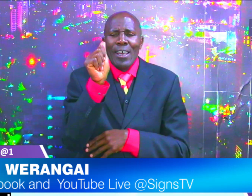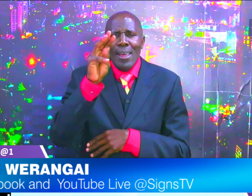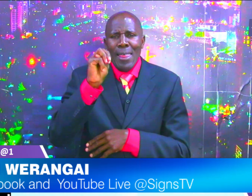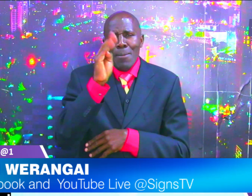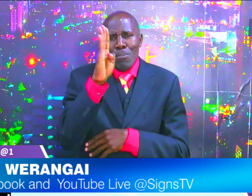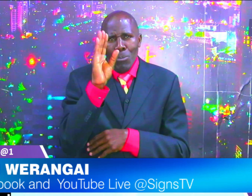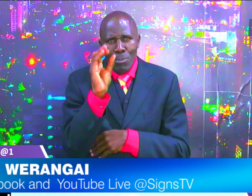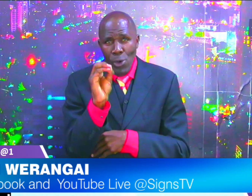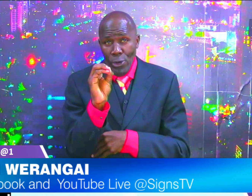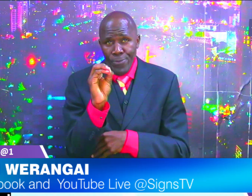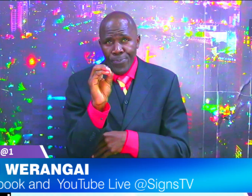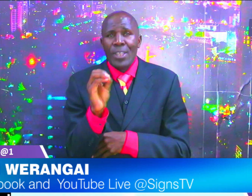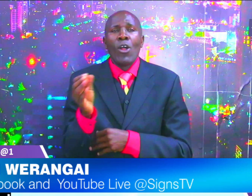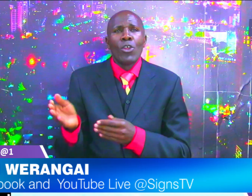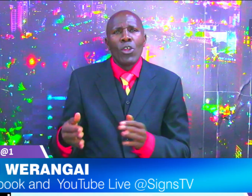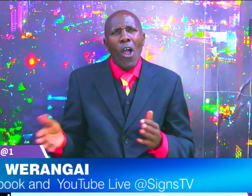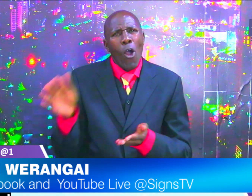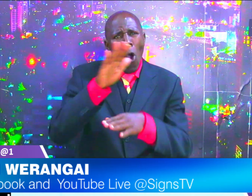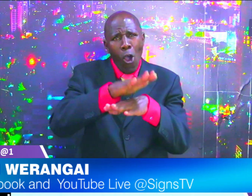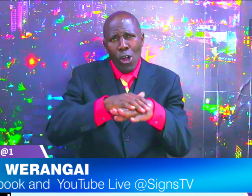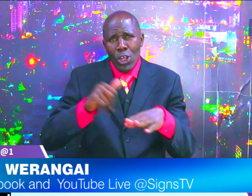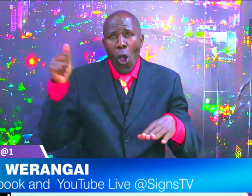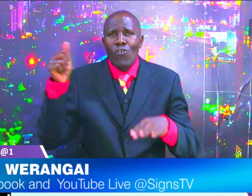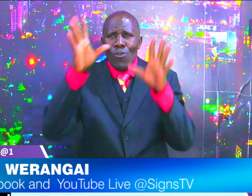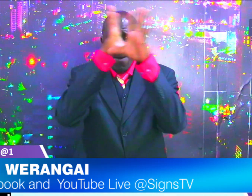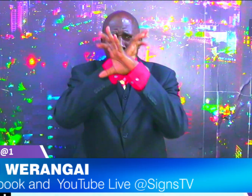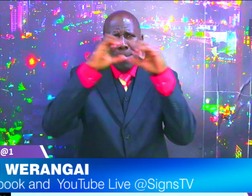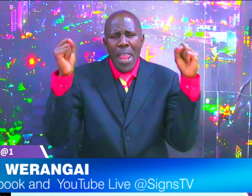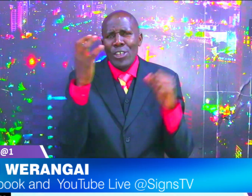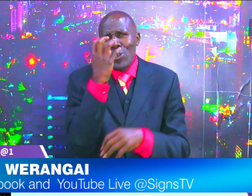on President William Ruto